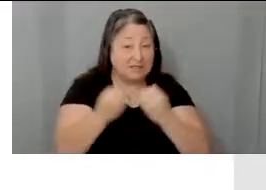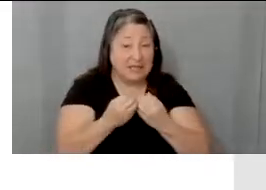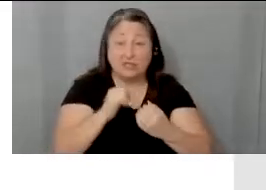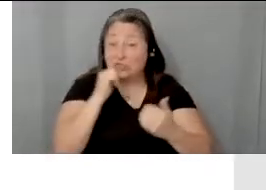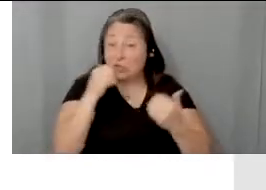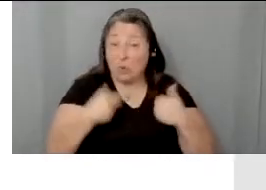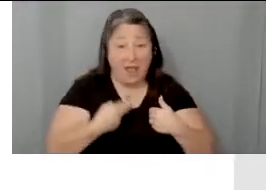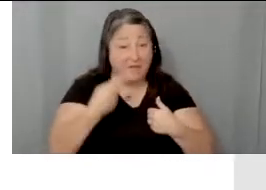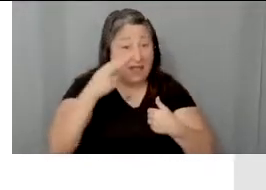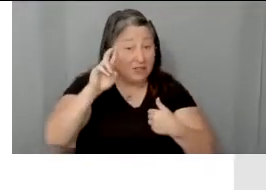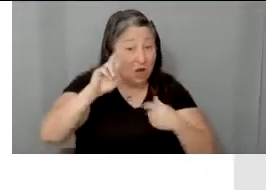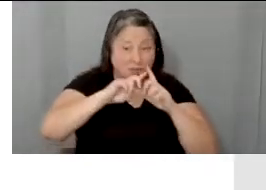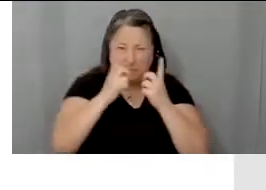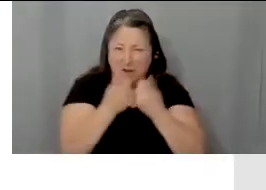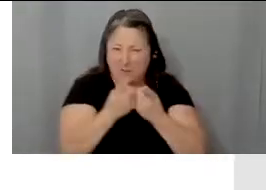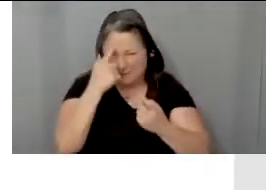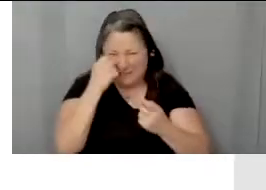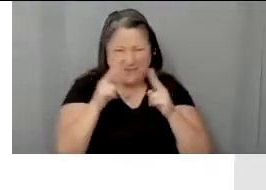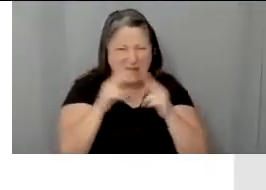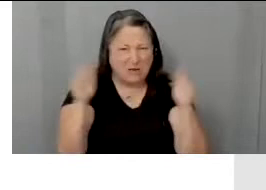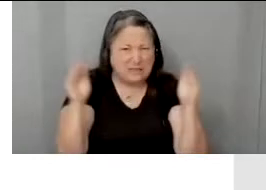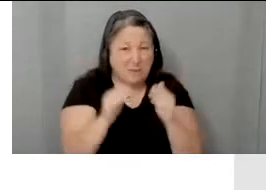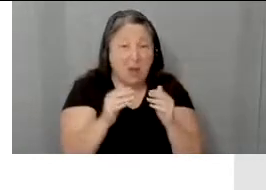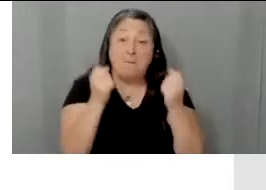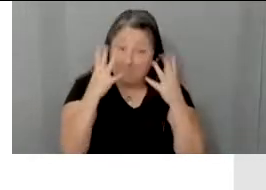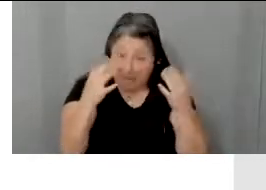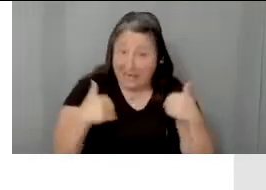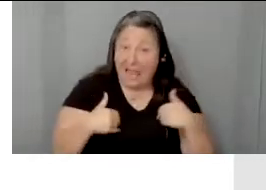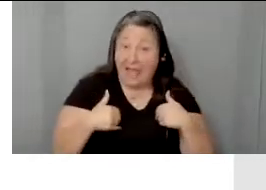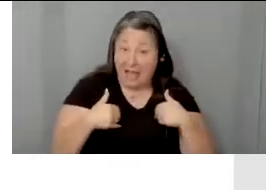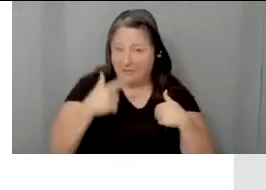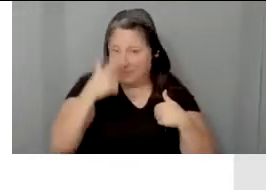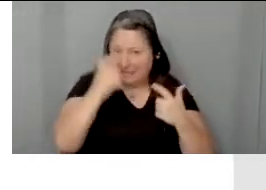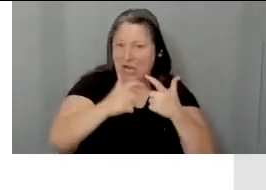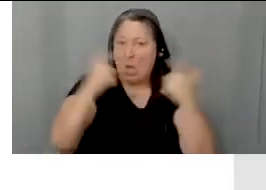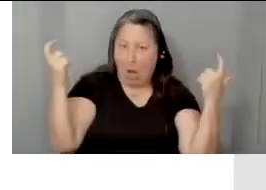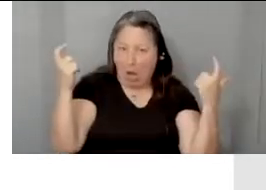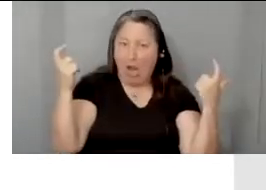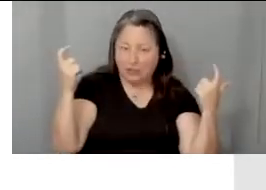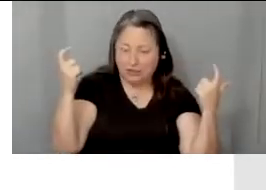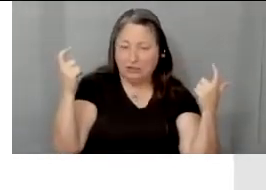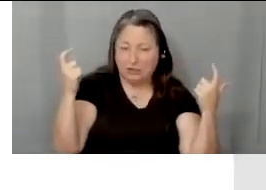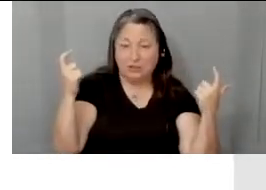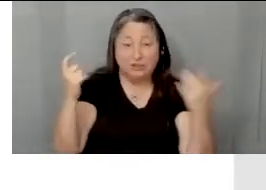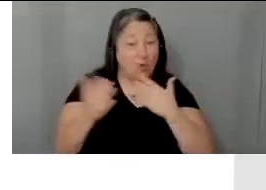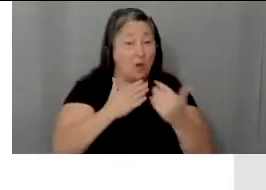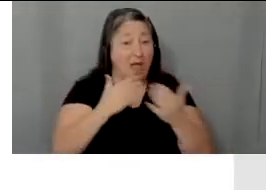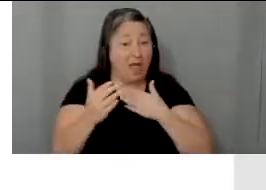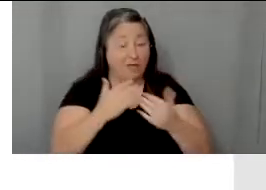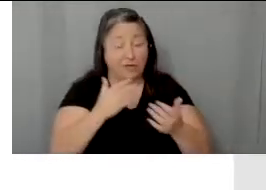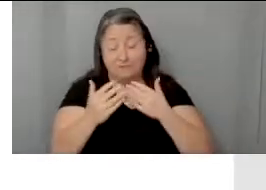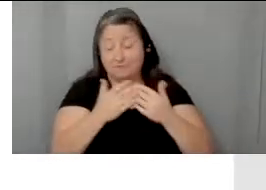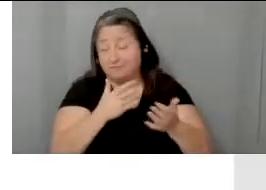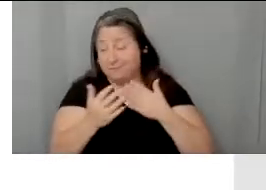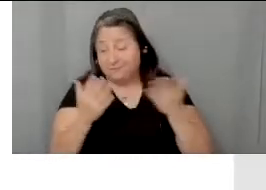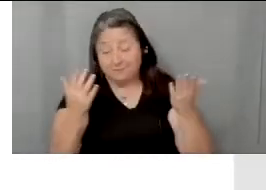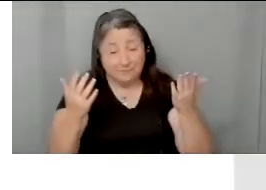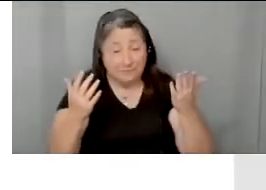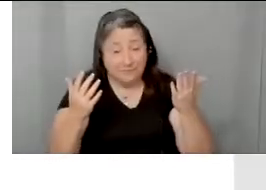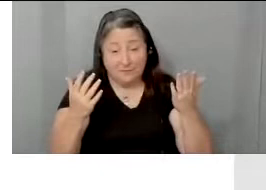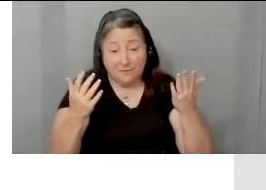HR departments because they're really small, many do because they're very large. And so regardless of if you're trying to